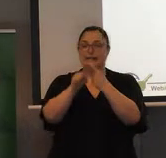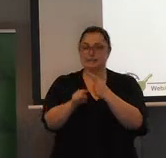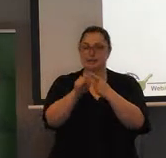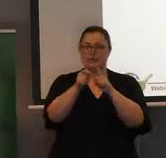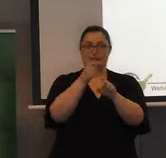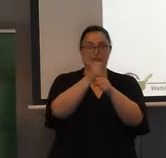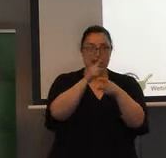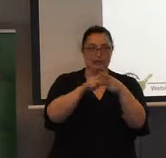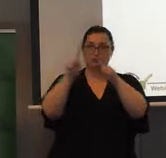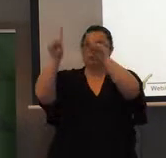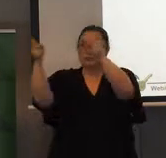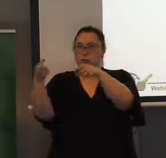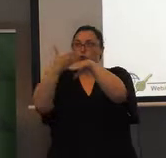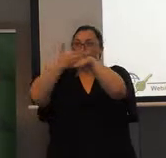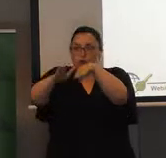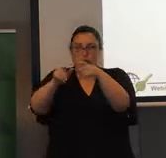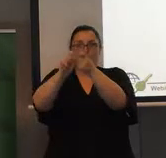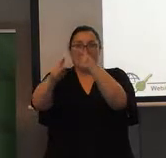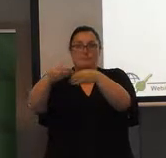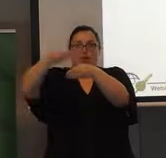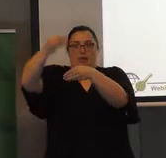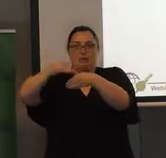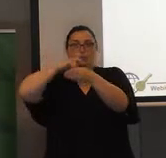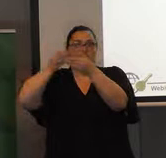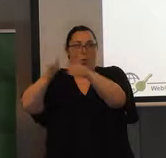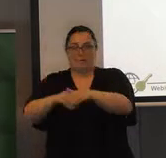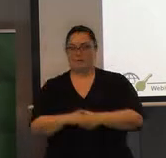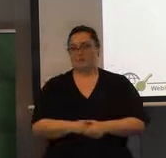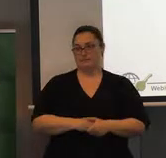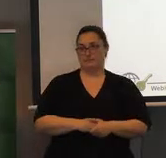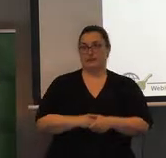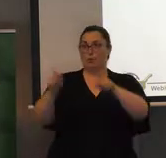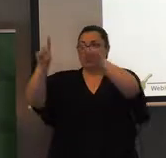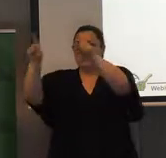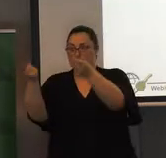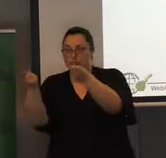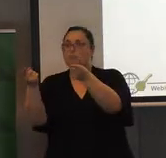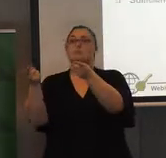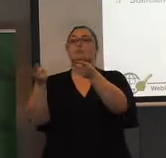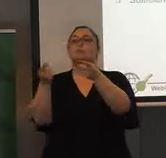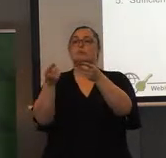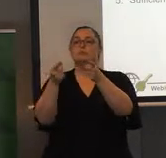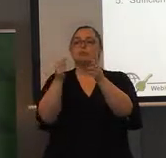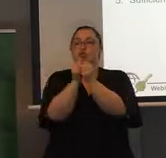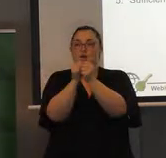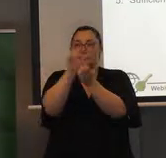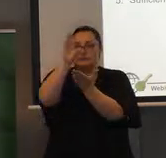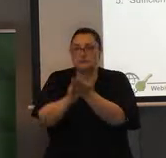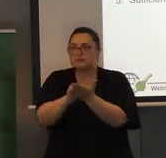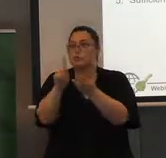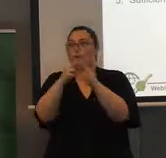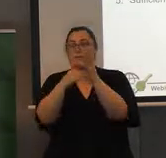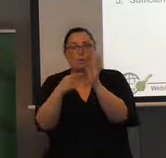will open. That's not hard to do, is it? If it's a document, tell them what format it is and how big it is.